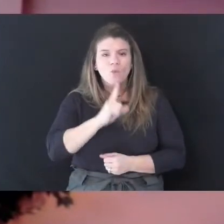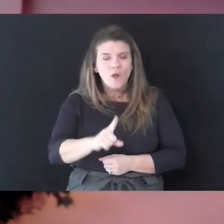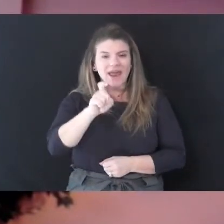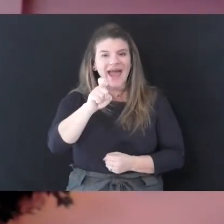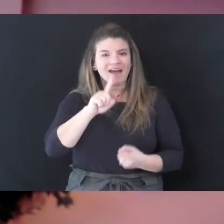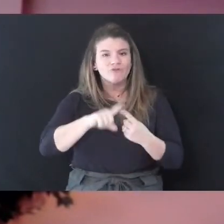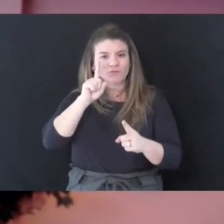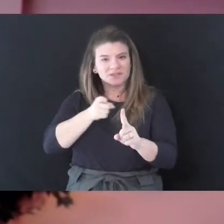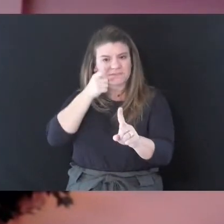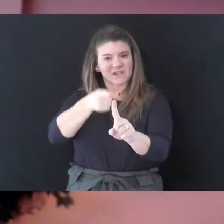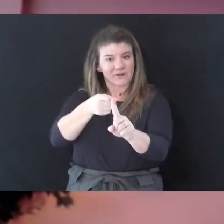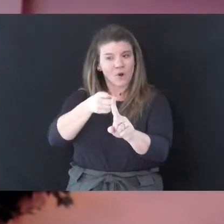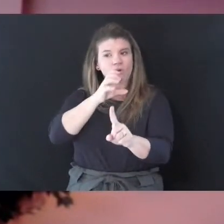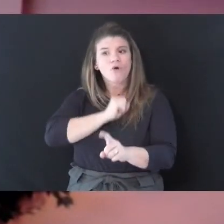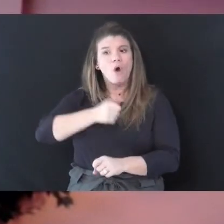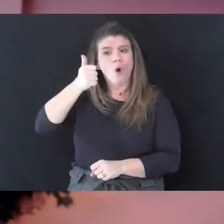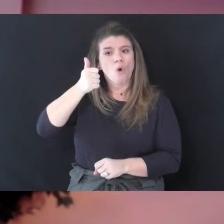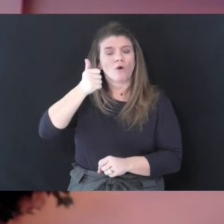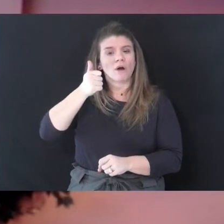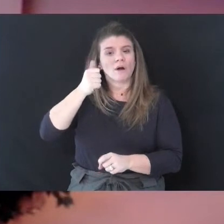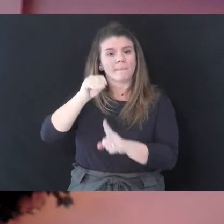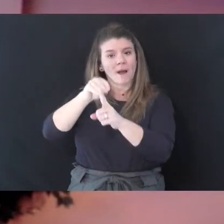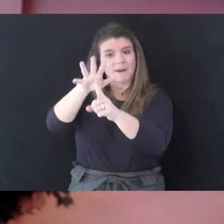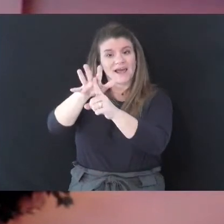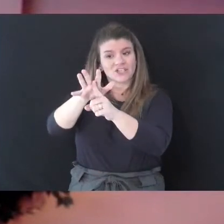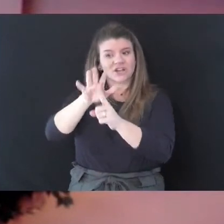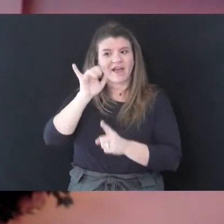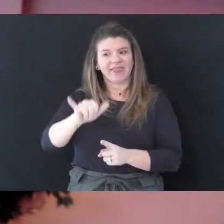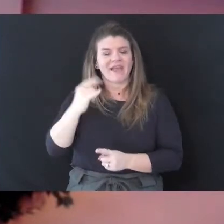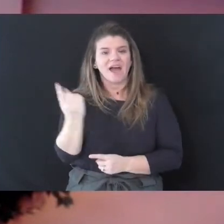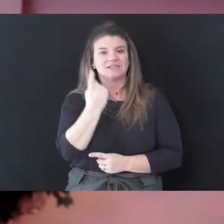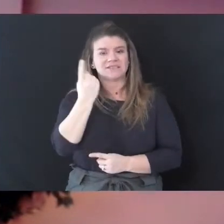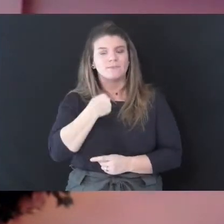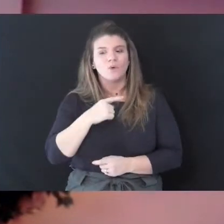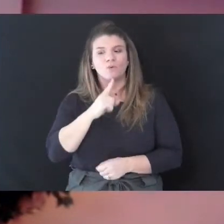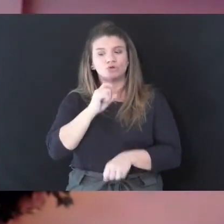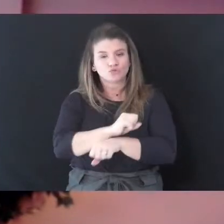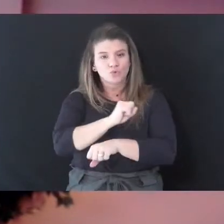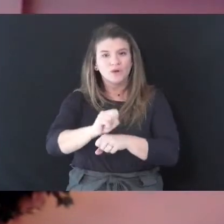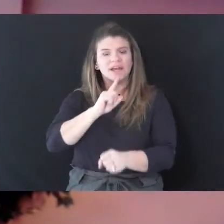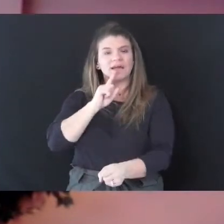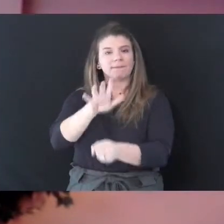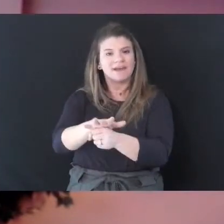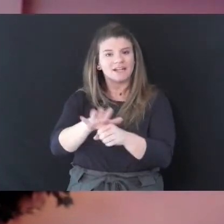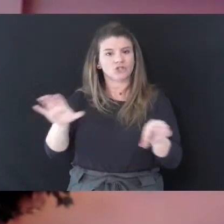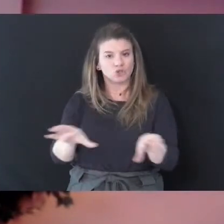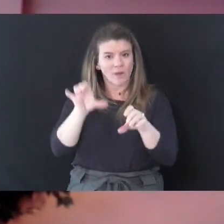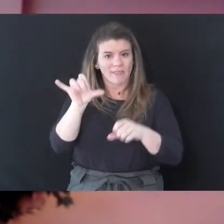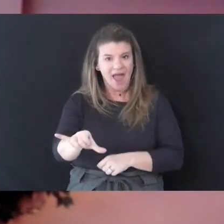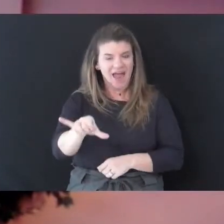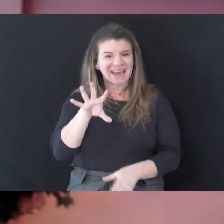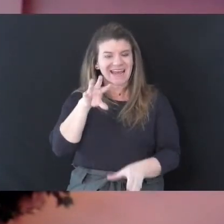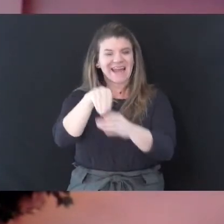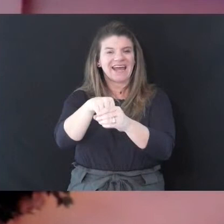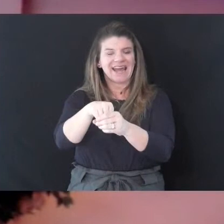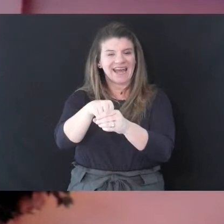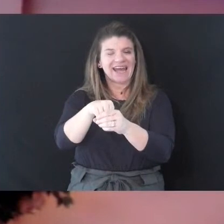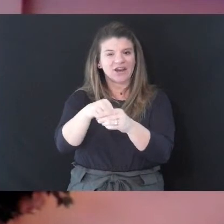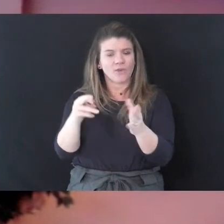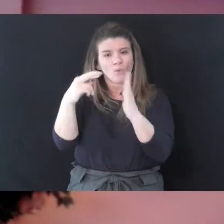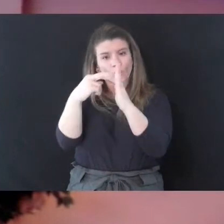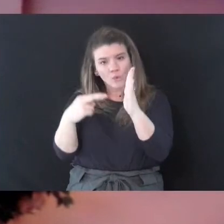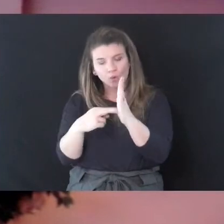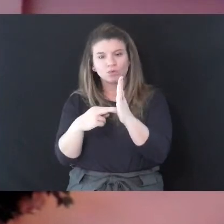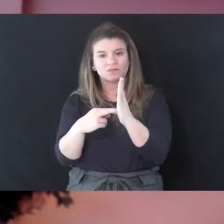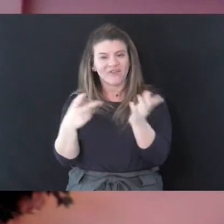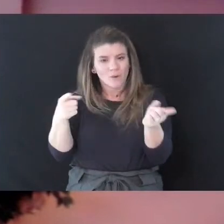our older population, which is something that we are really committed to continue to do within the ground rules that the